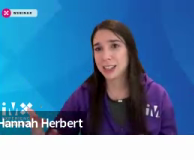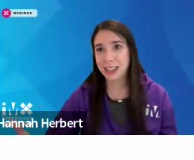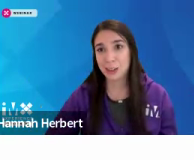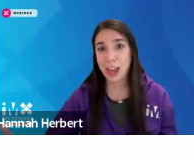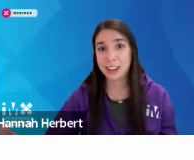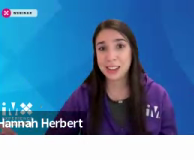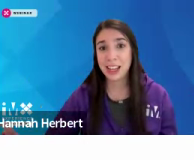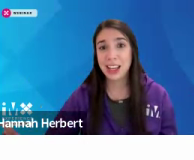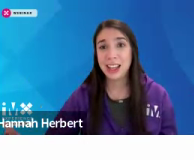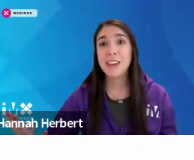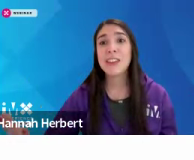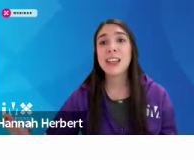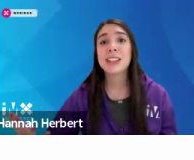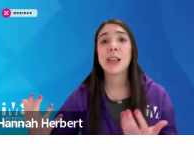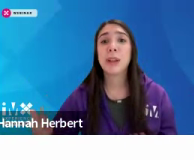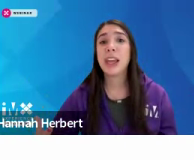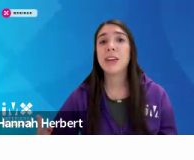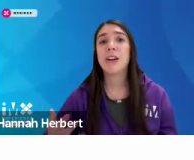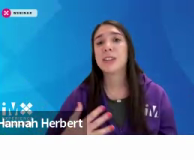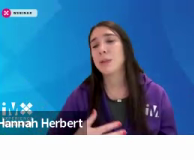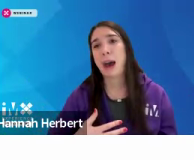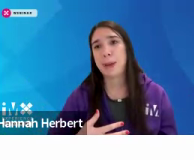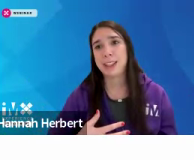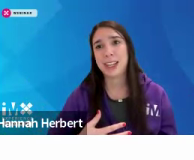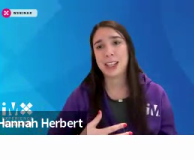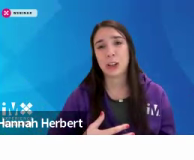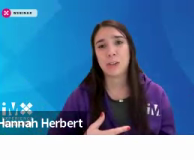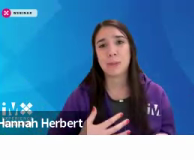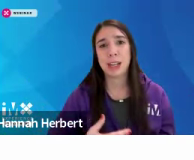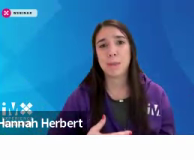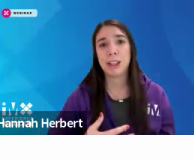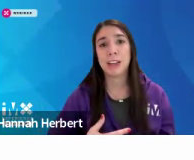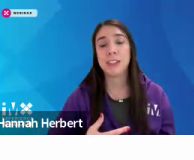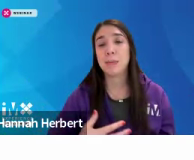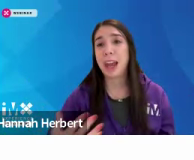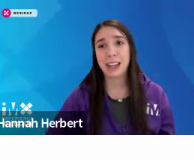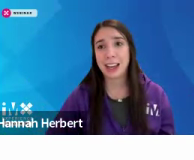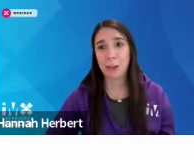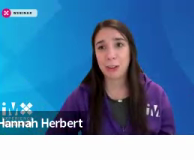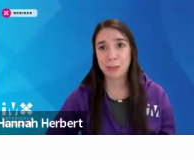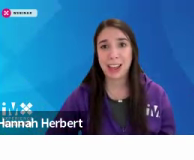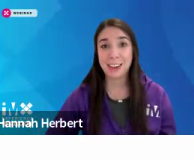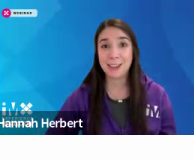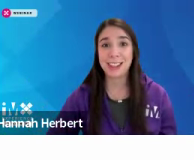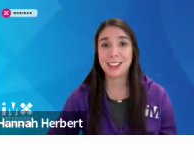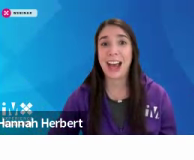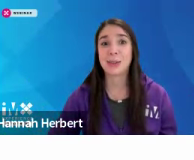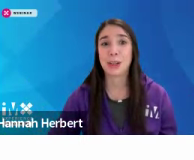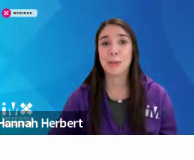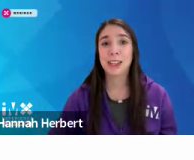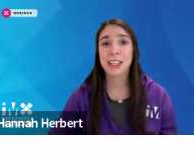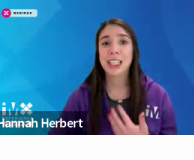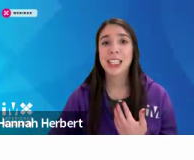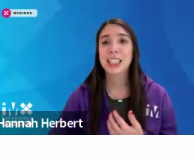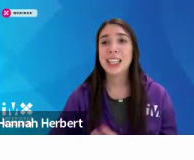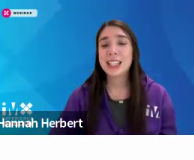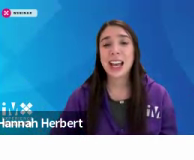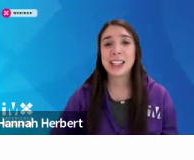rocks, sticks, and shells. Even things like playing cards and poppets can serve as manipulatives depending on how they're being used in the